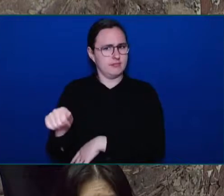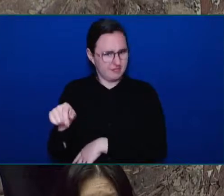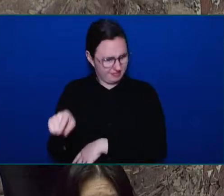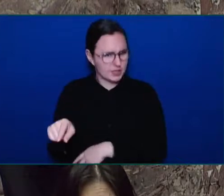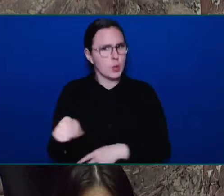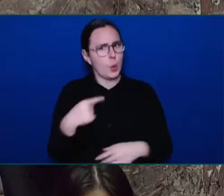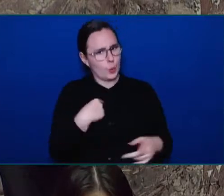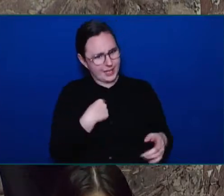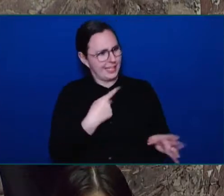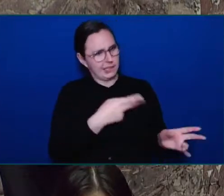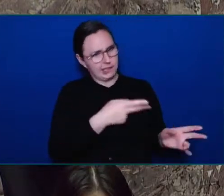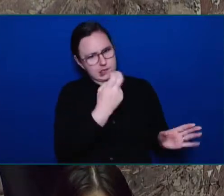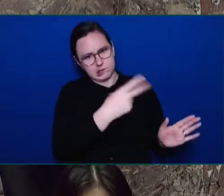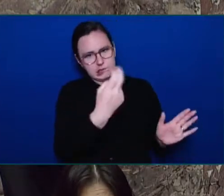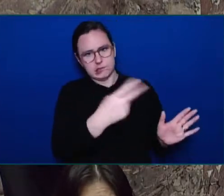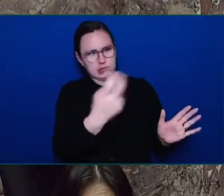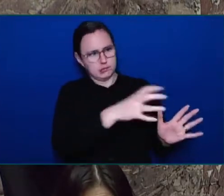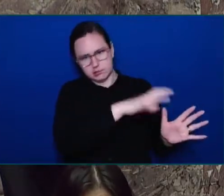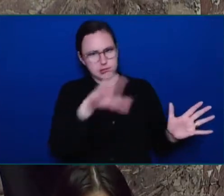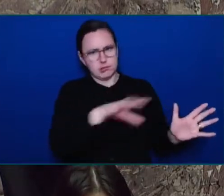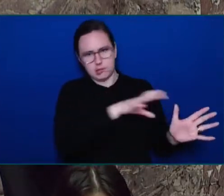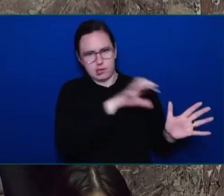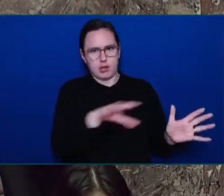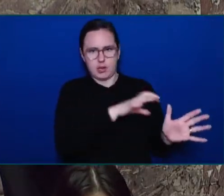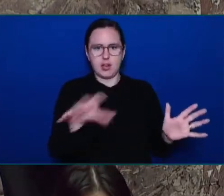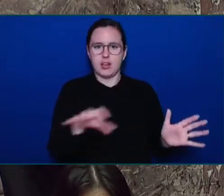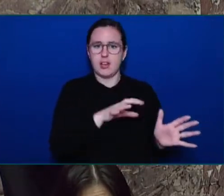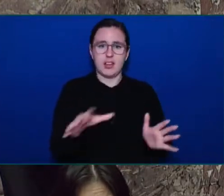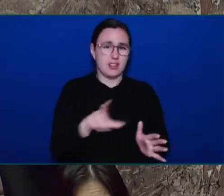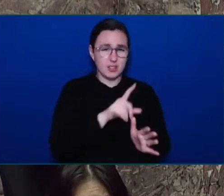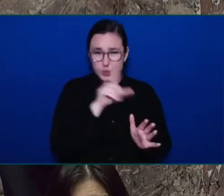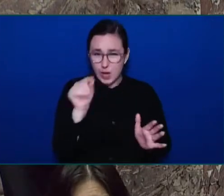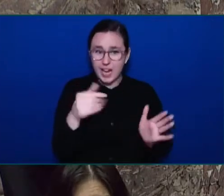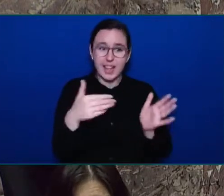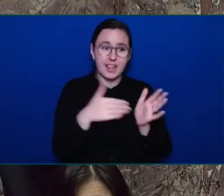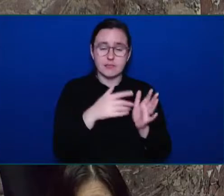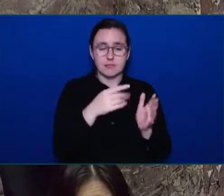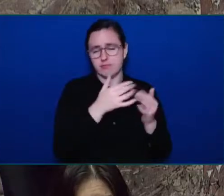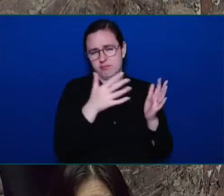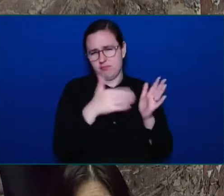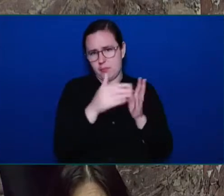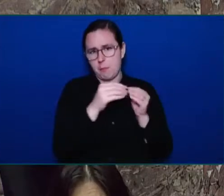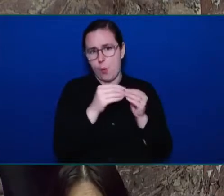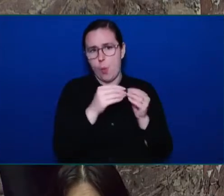120,000, purchased private MRIs, and improved care for British Columbia. And we're going to continue.